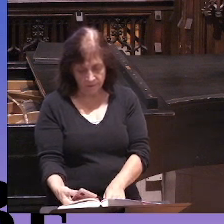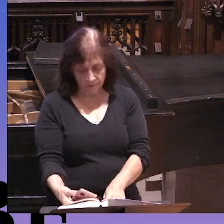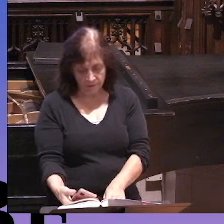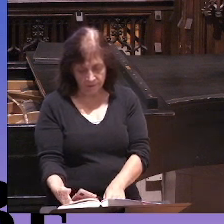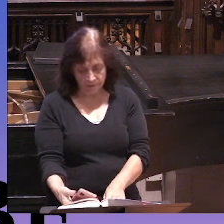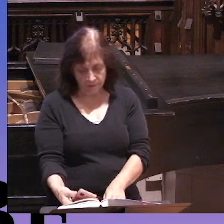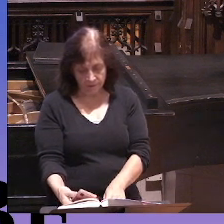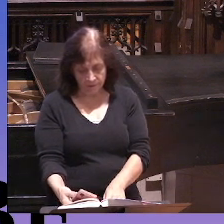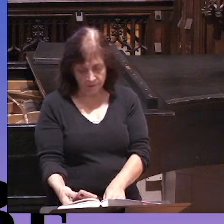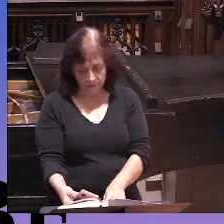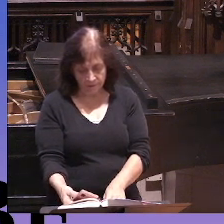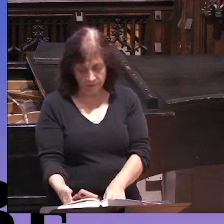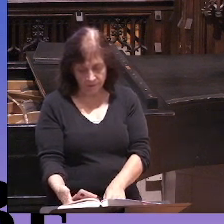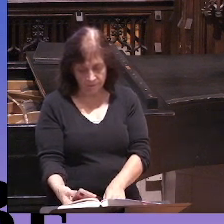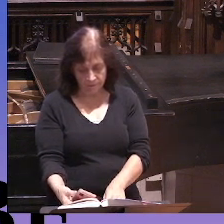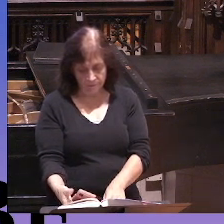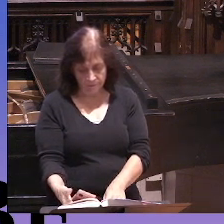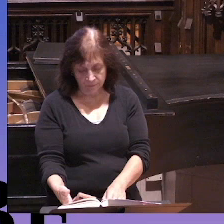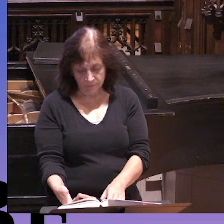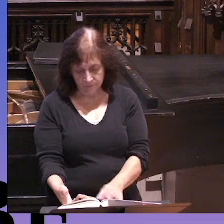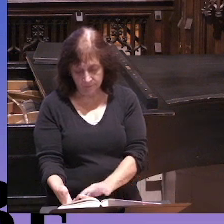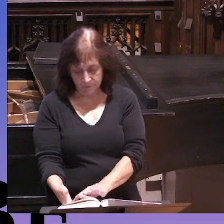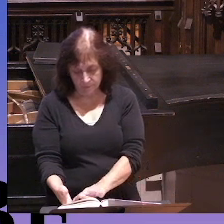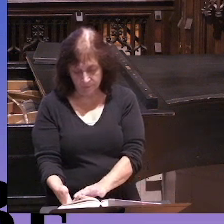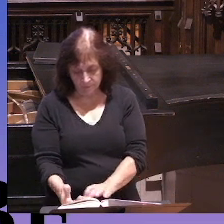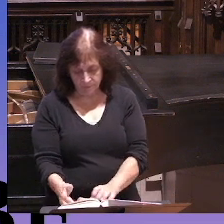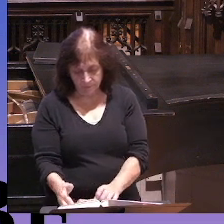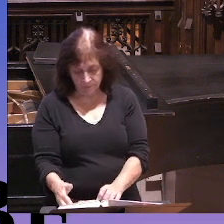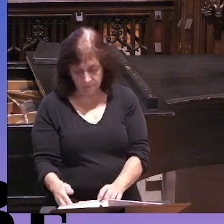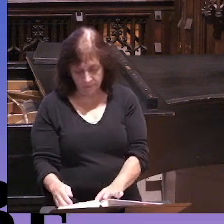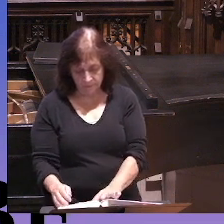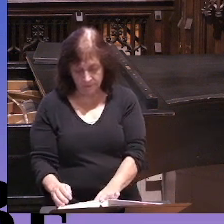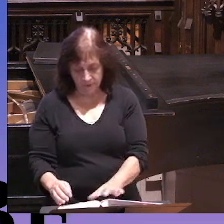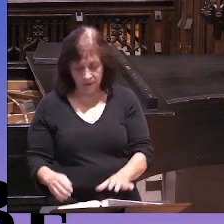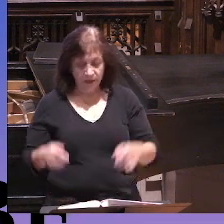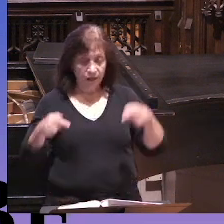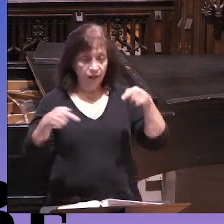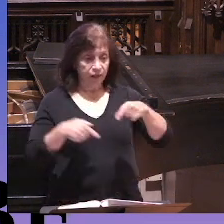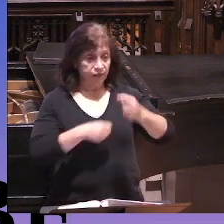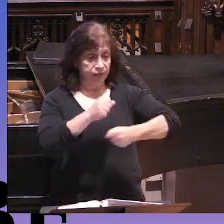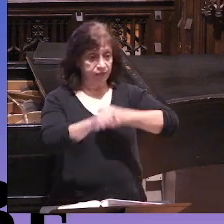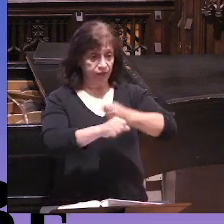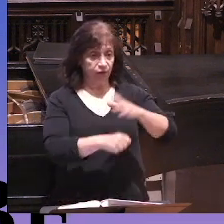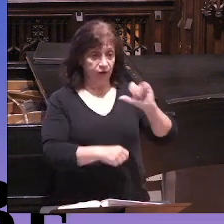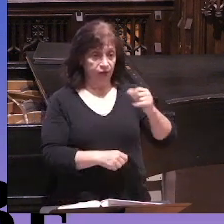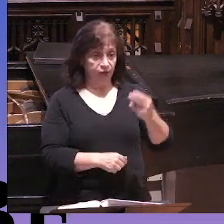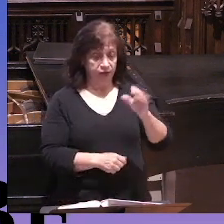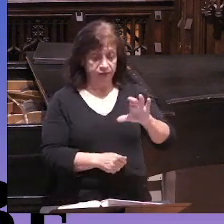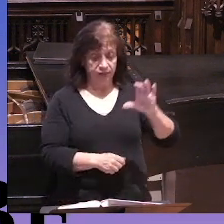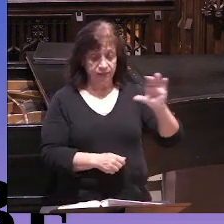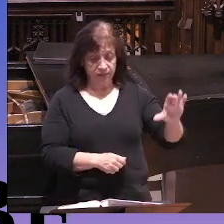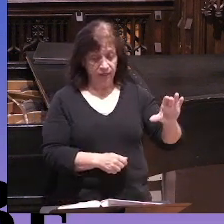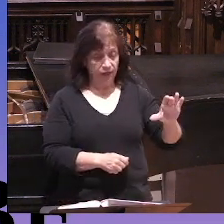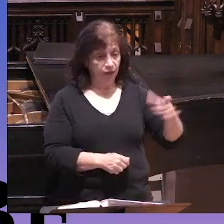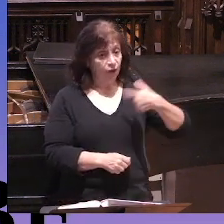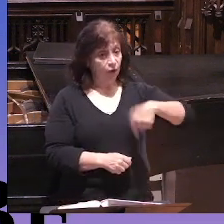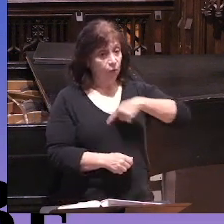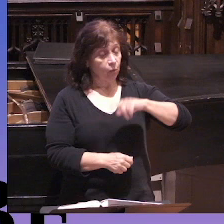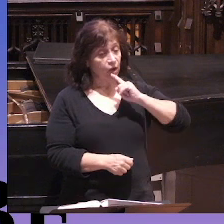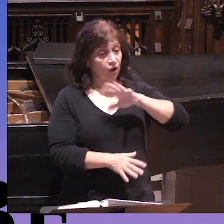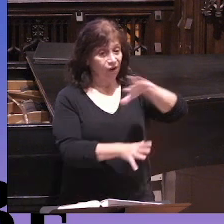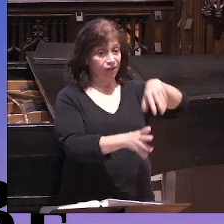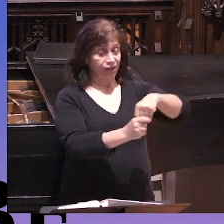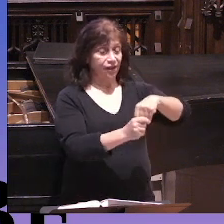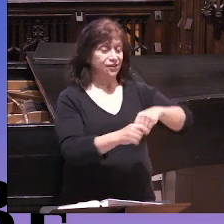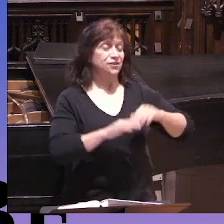So this year at Asylum Hill Congregational Church, we are engaged in